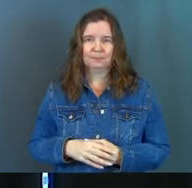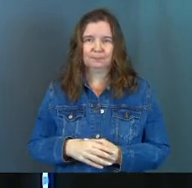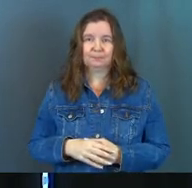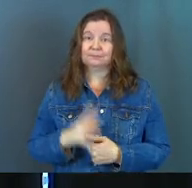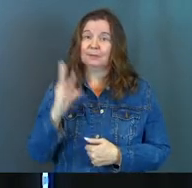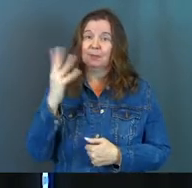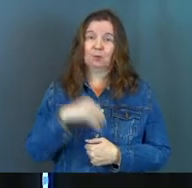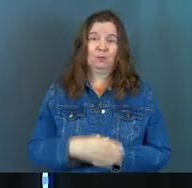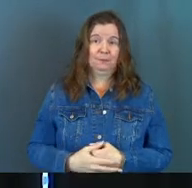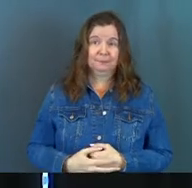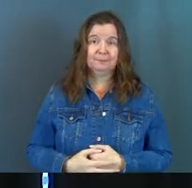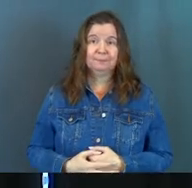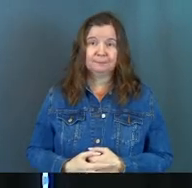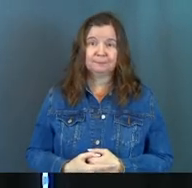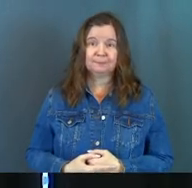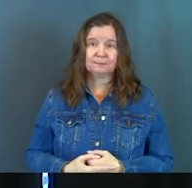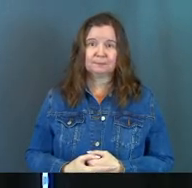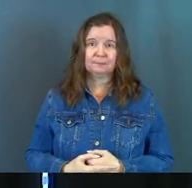Beautiful.